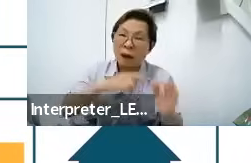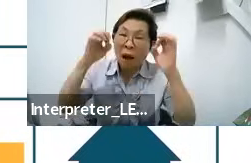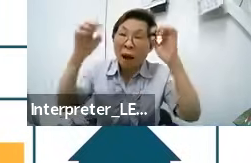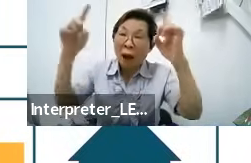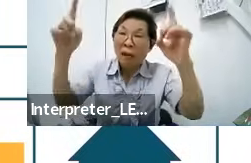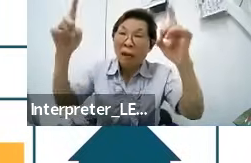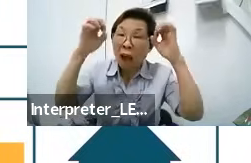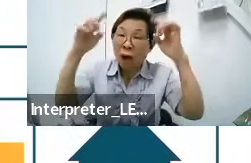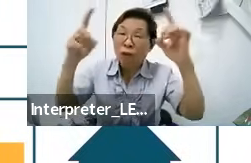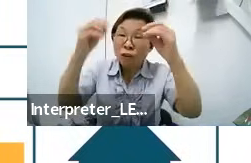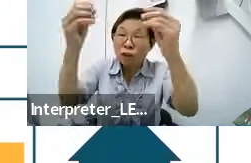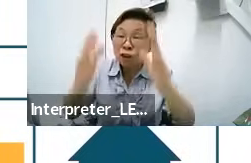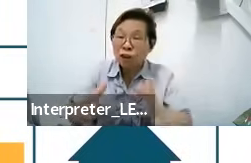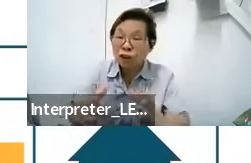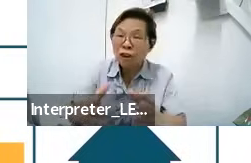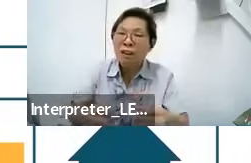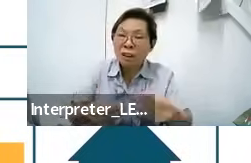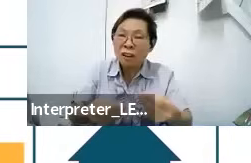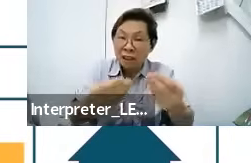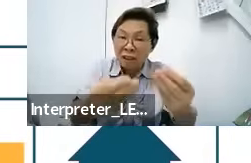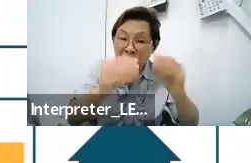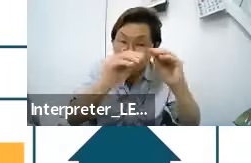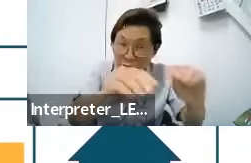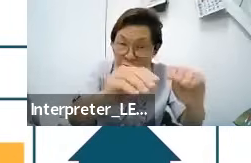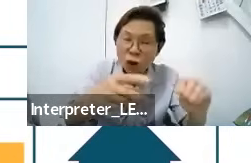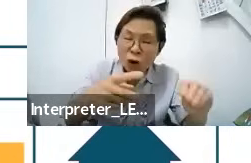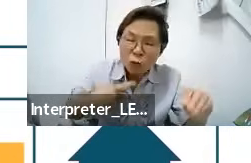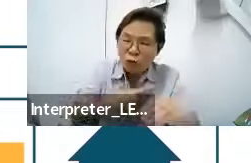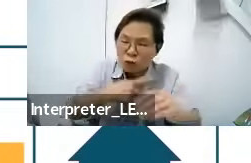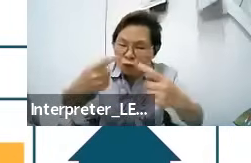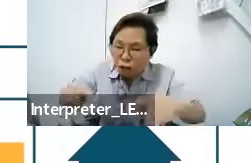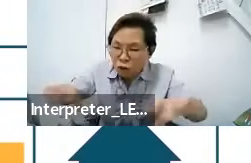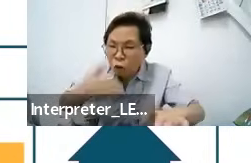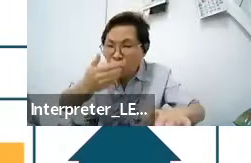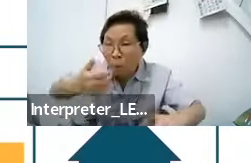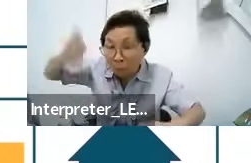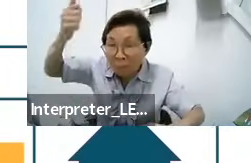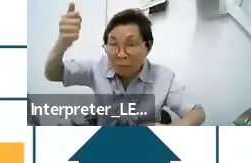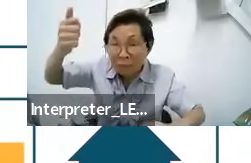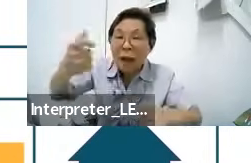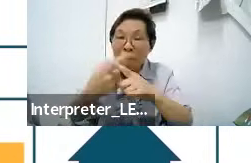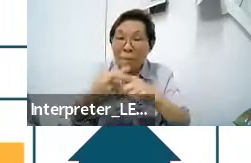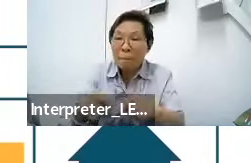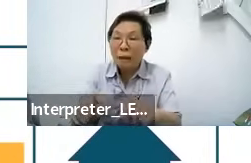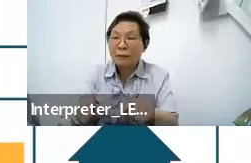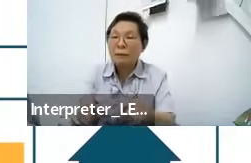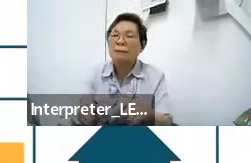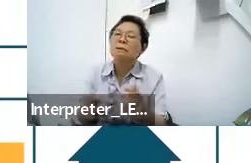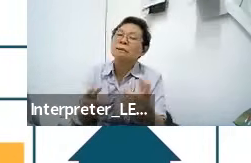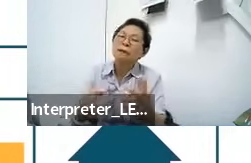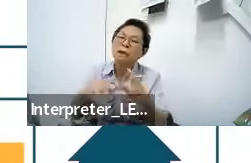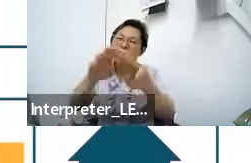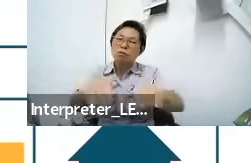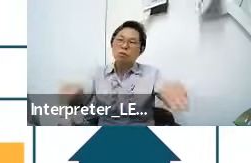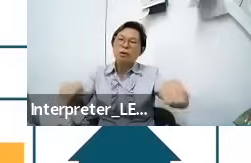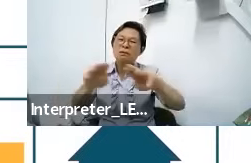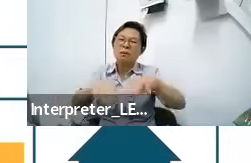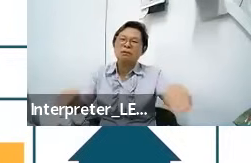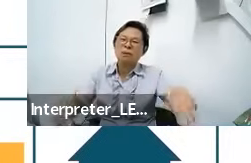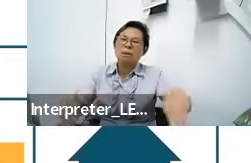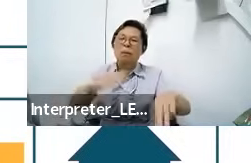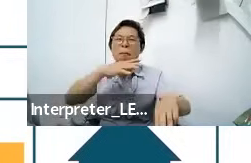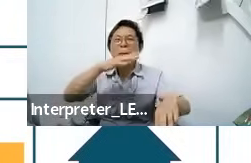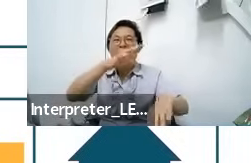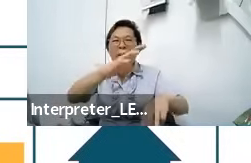educational providers, we try to do our best, but the student themselves, the